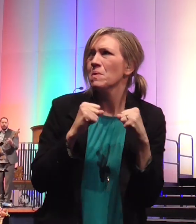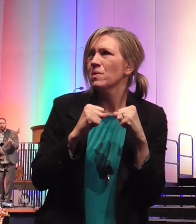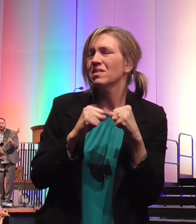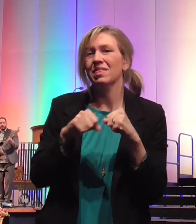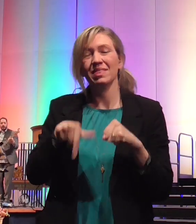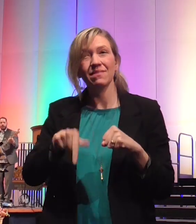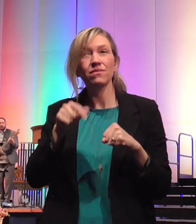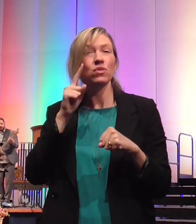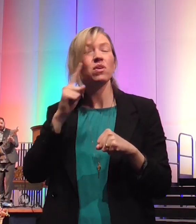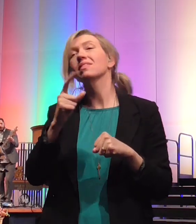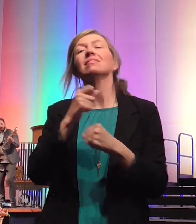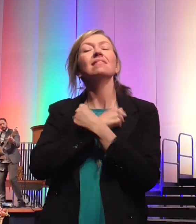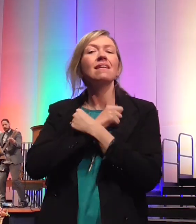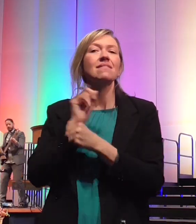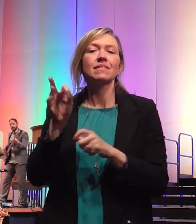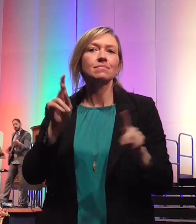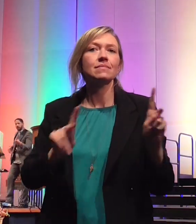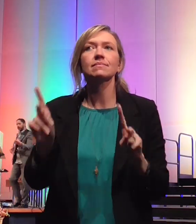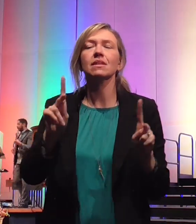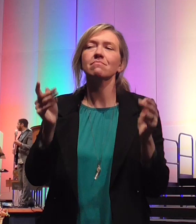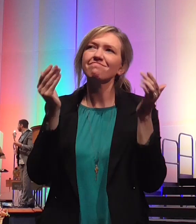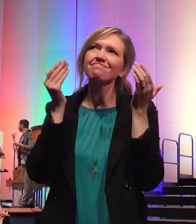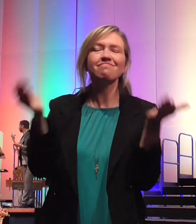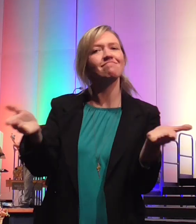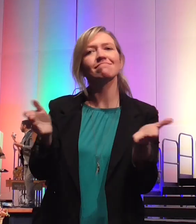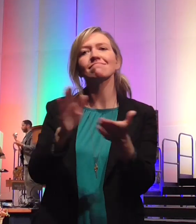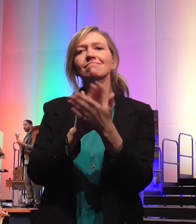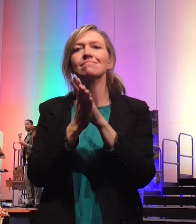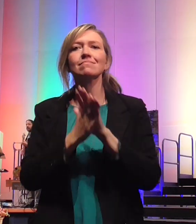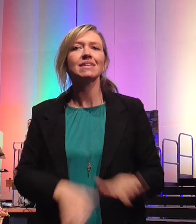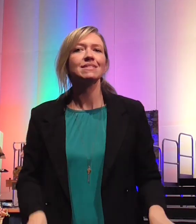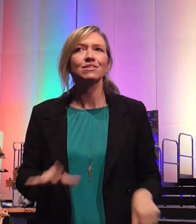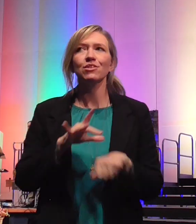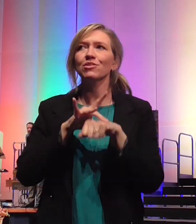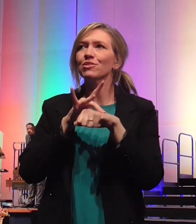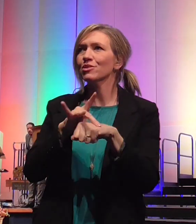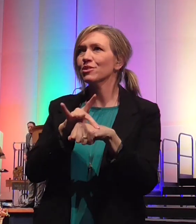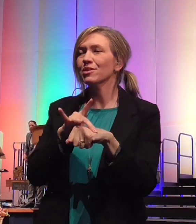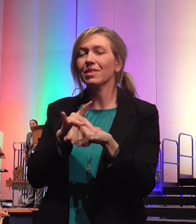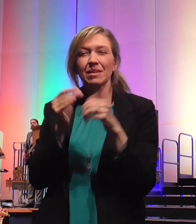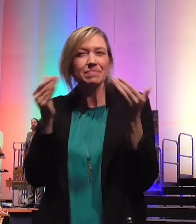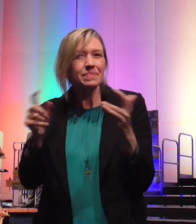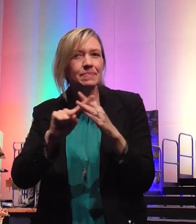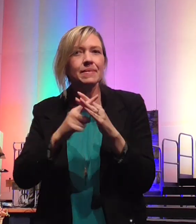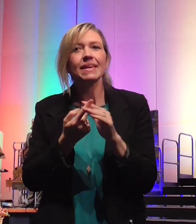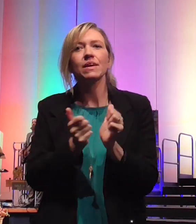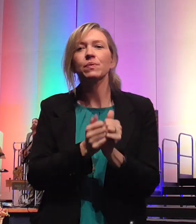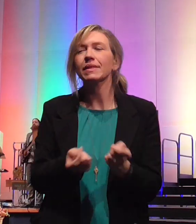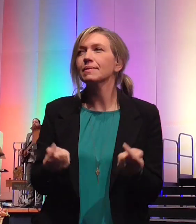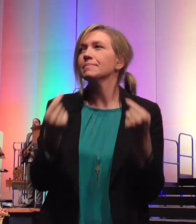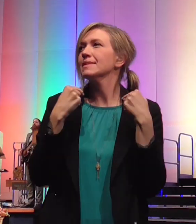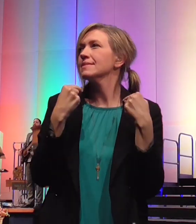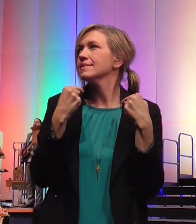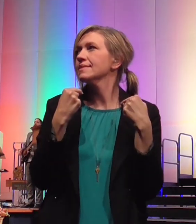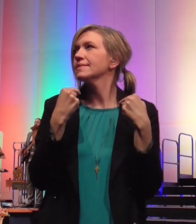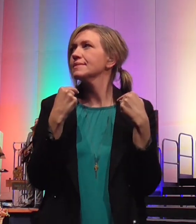or humanity, let there be peace on earth and let it begin